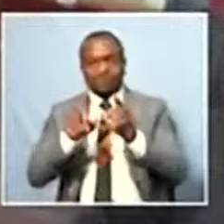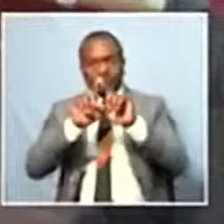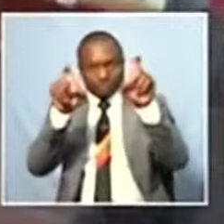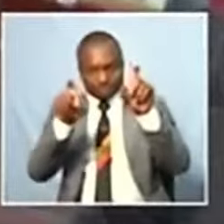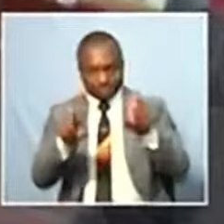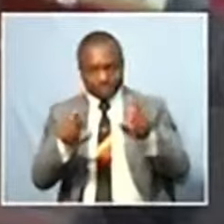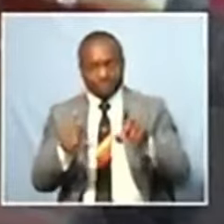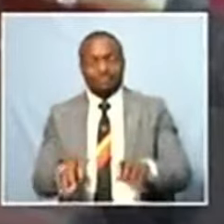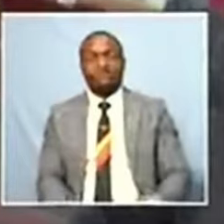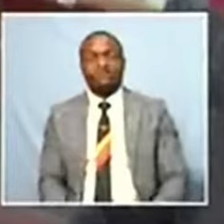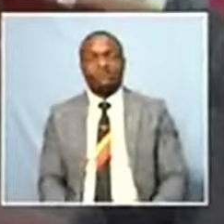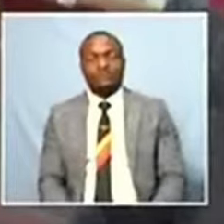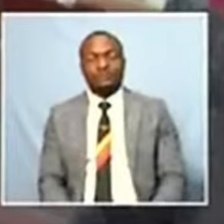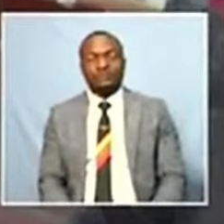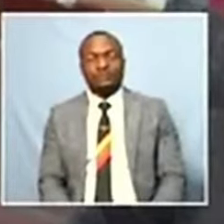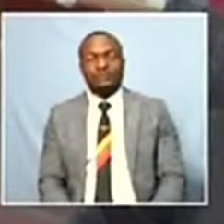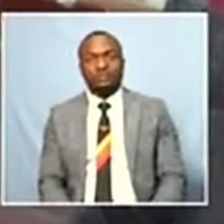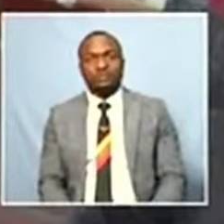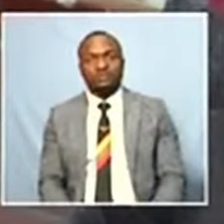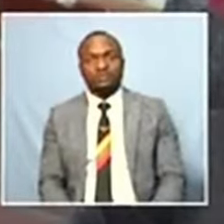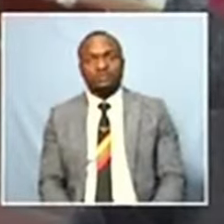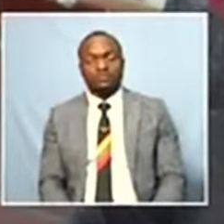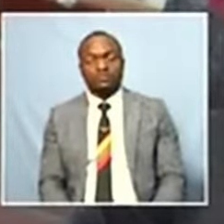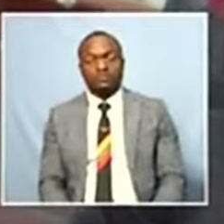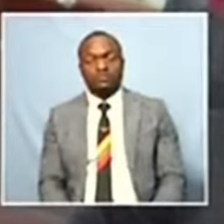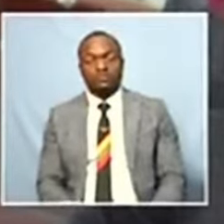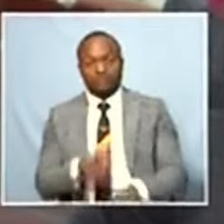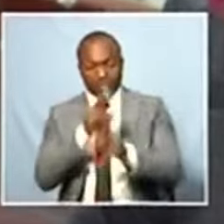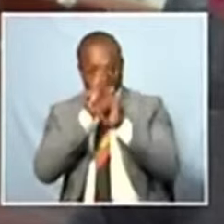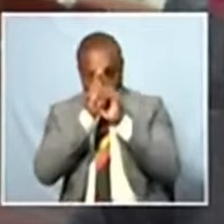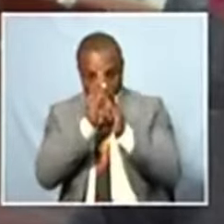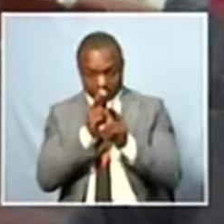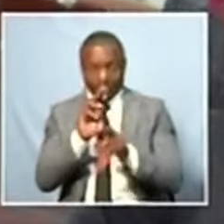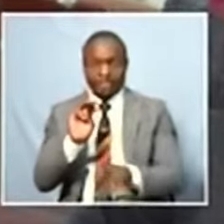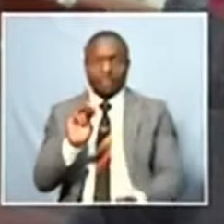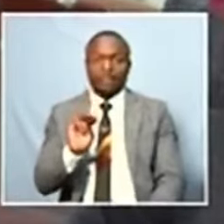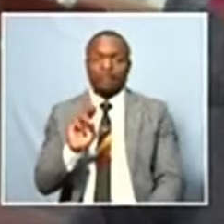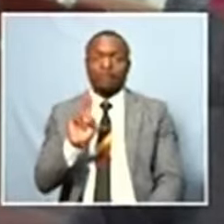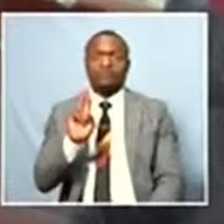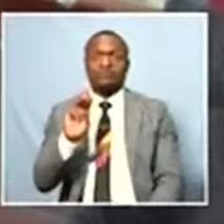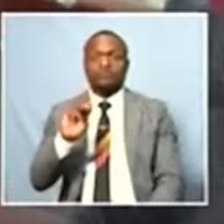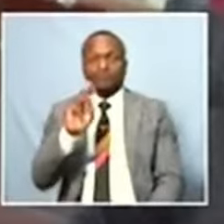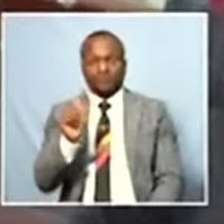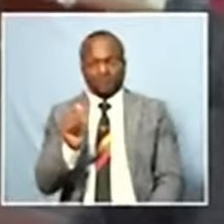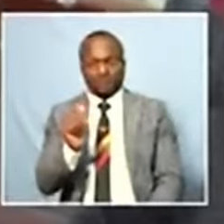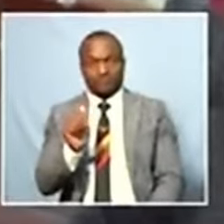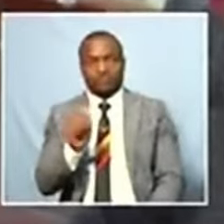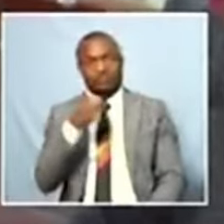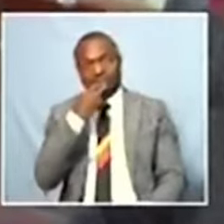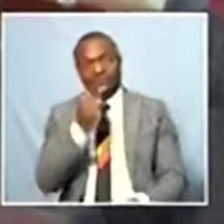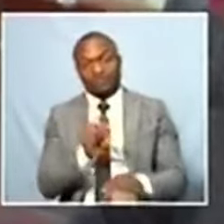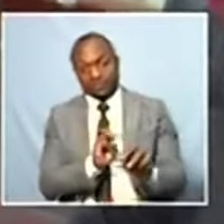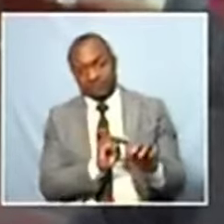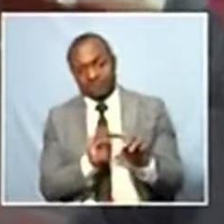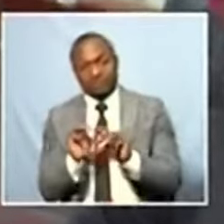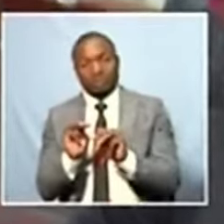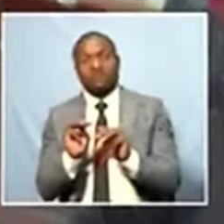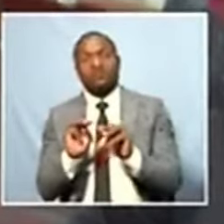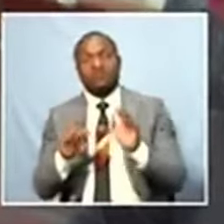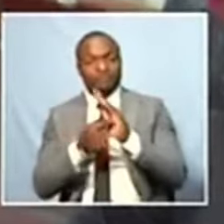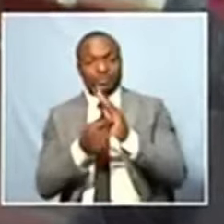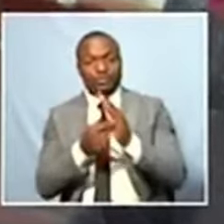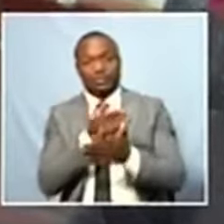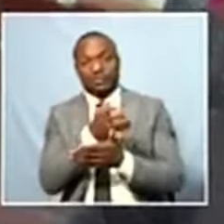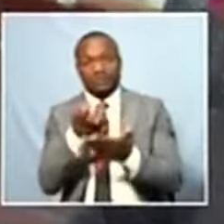drive really is, like Honorable Mumba has mentioned, to move to all points where there is economic